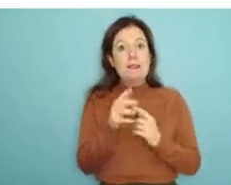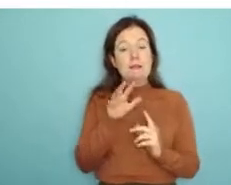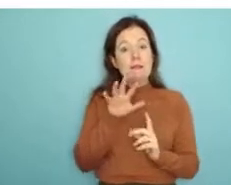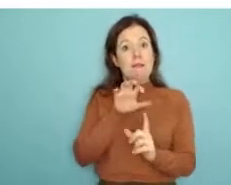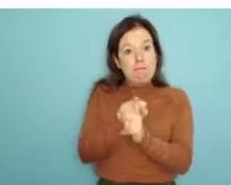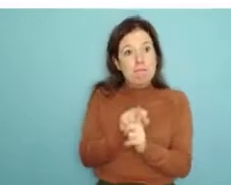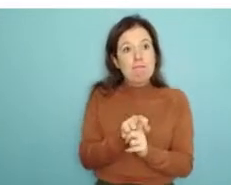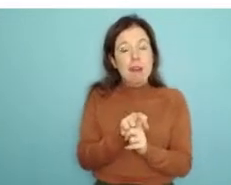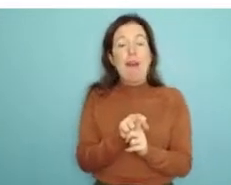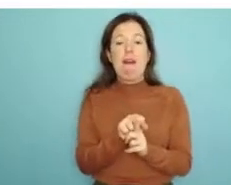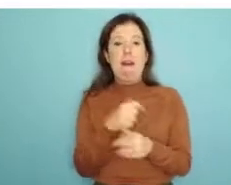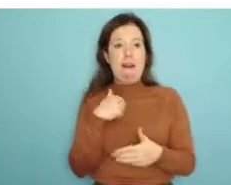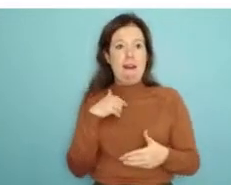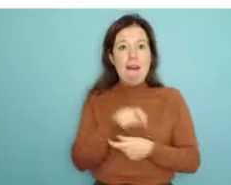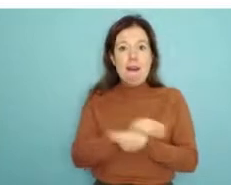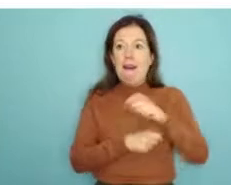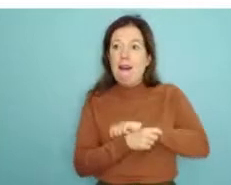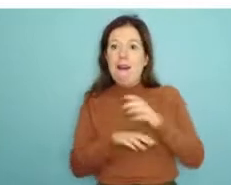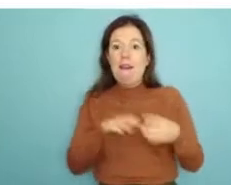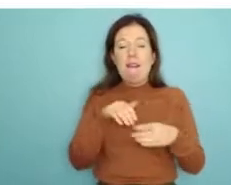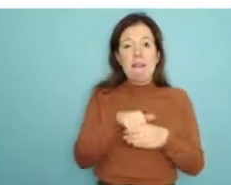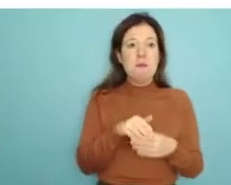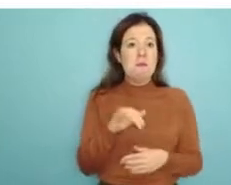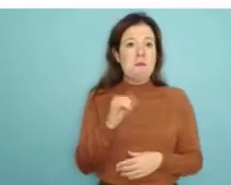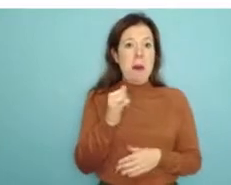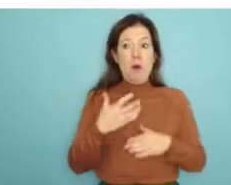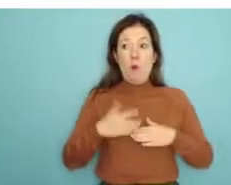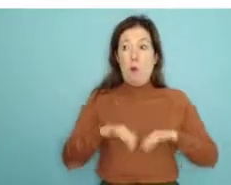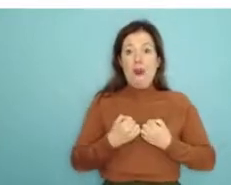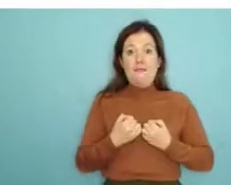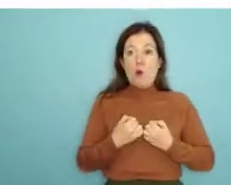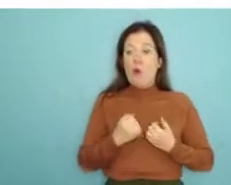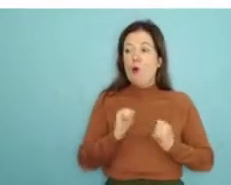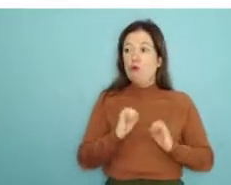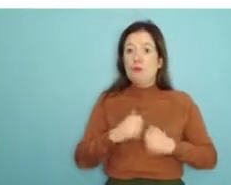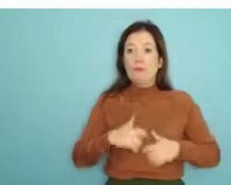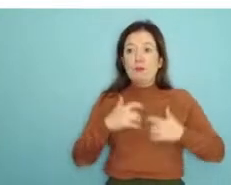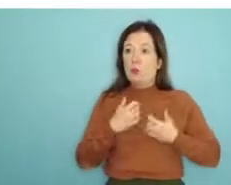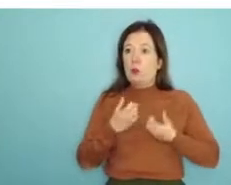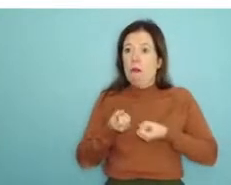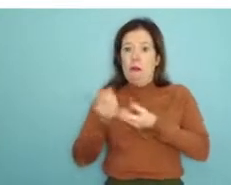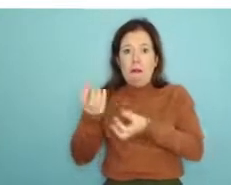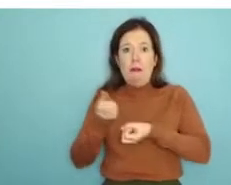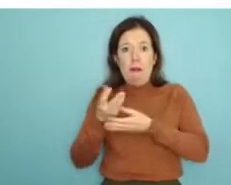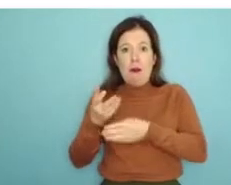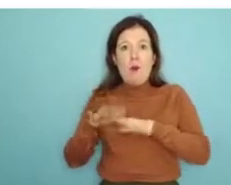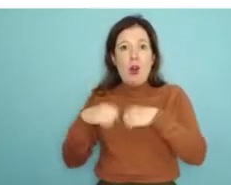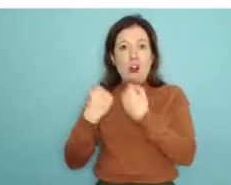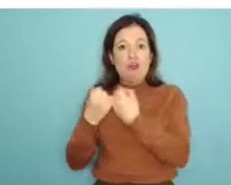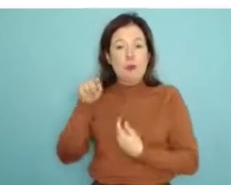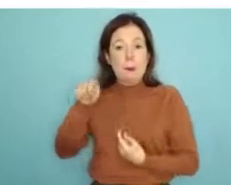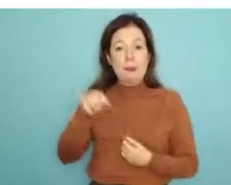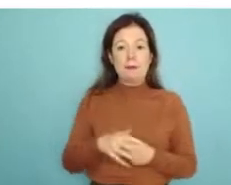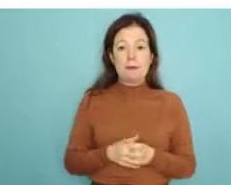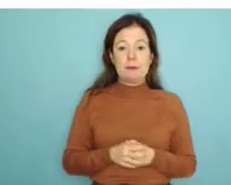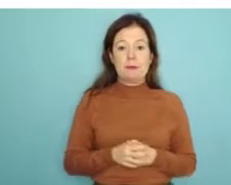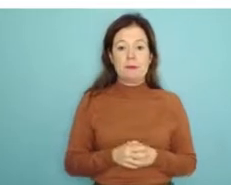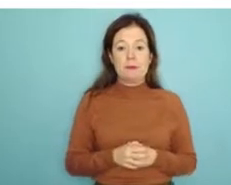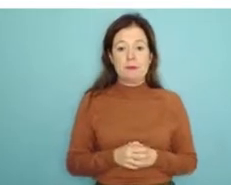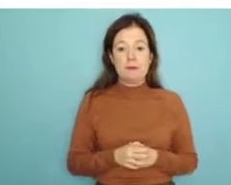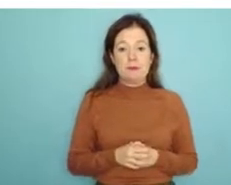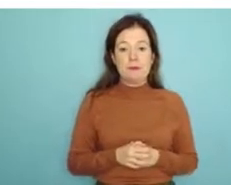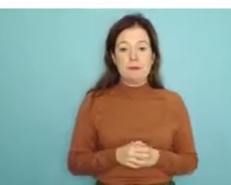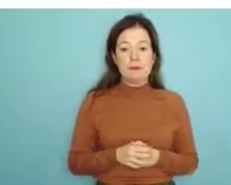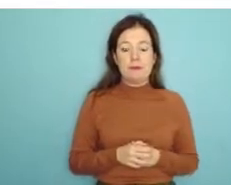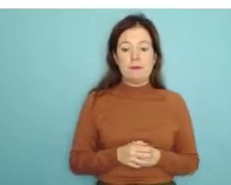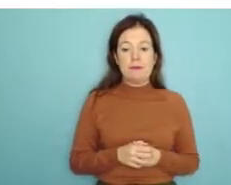represent the workforce views in a different working group. And sometimes there might not be a role available, so